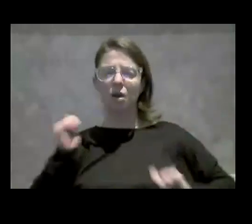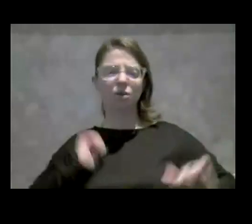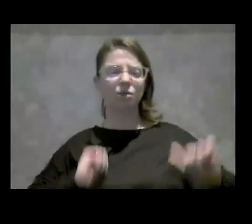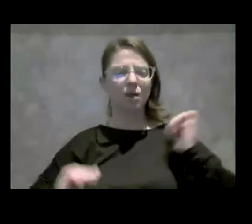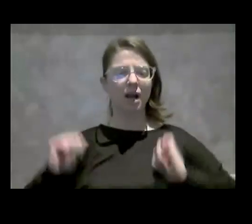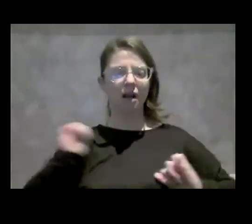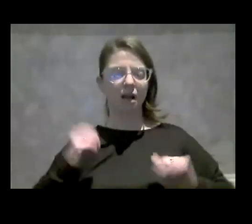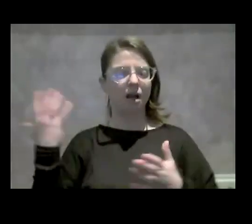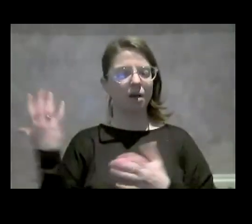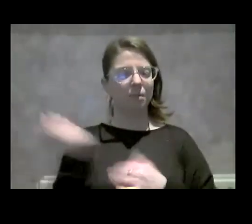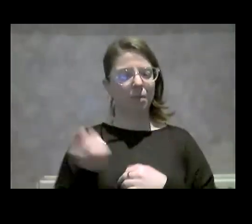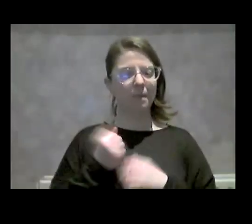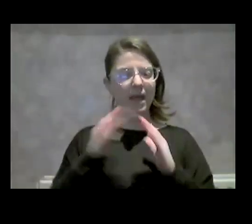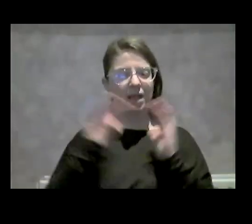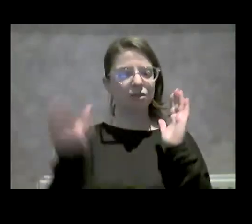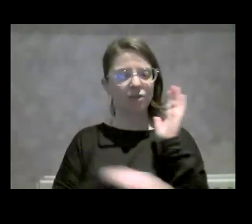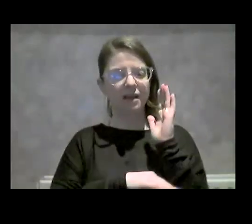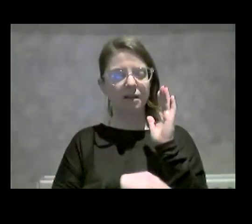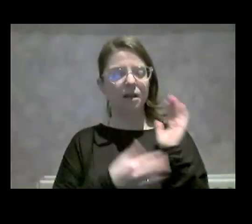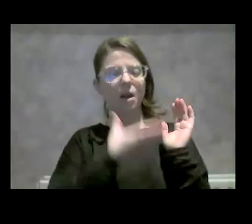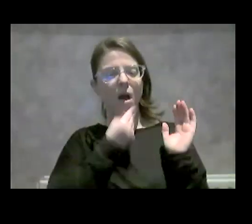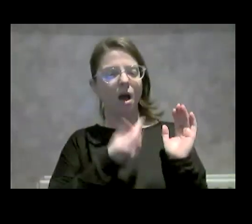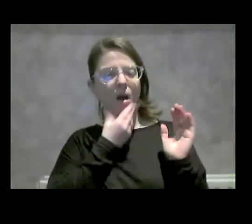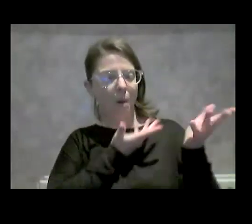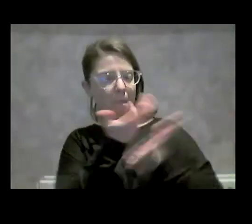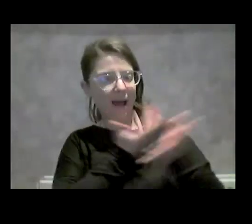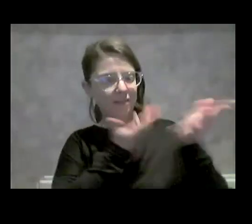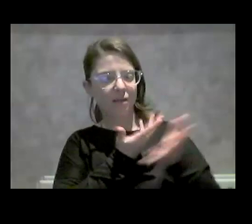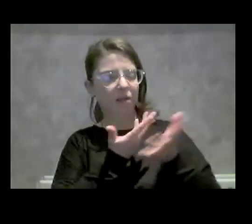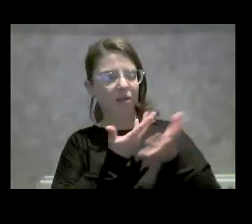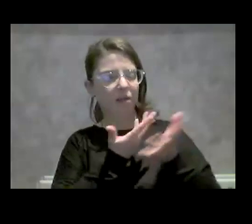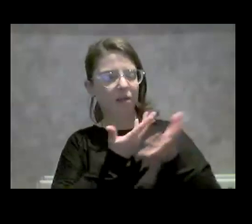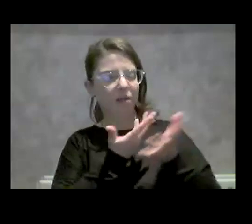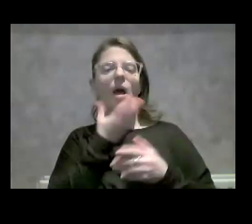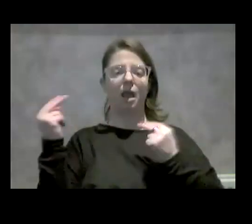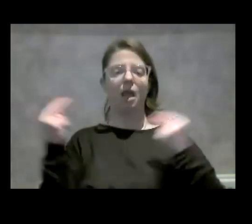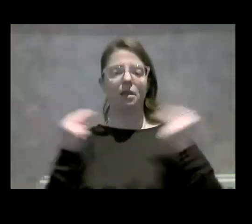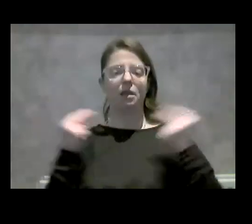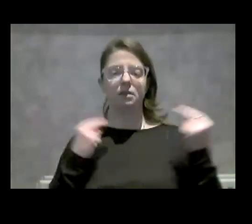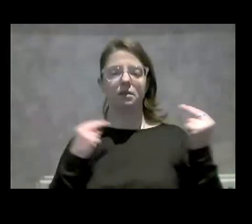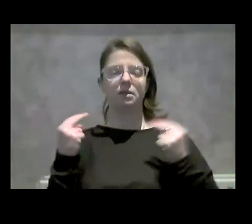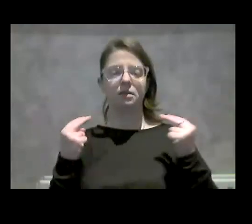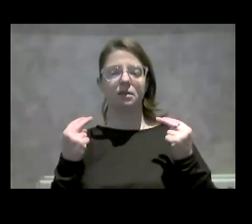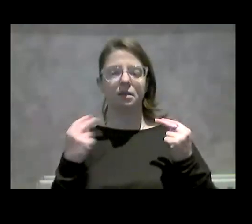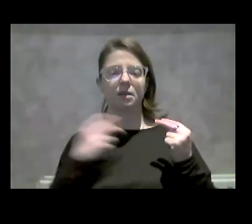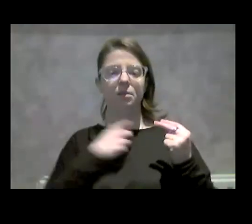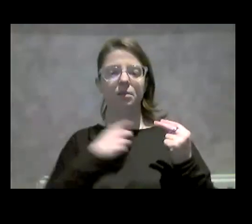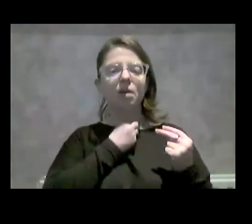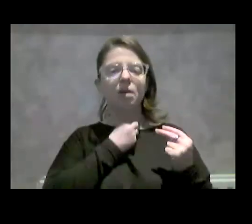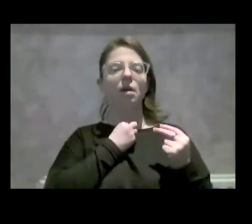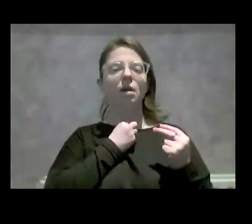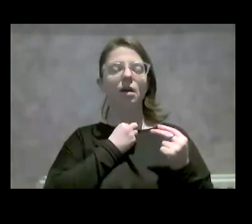grade, not bloke banter but male gaze, not fastening top shirt button but wearing a